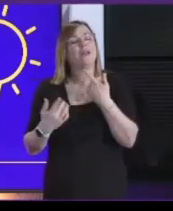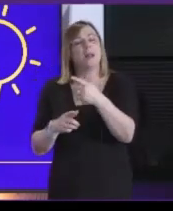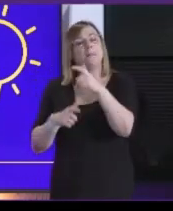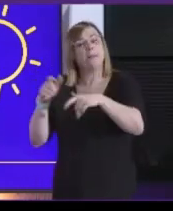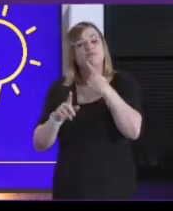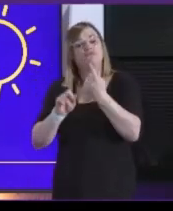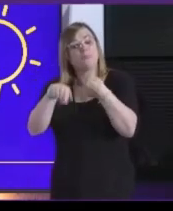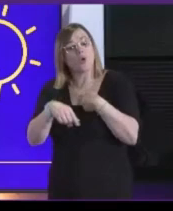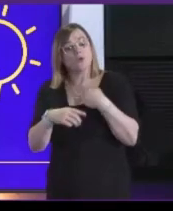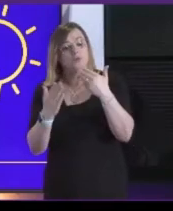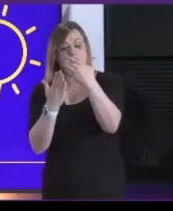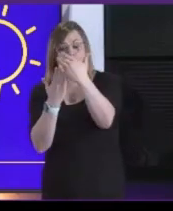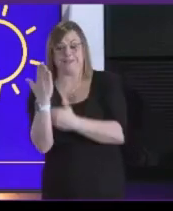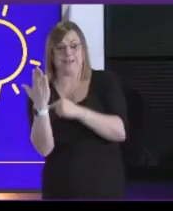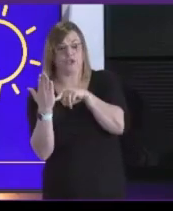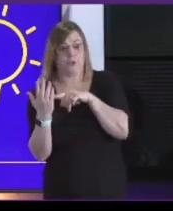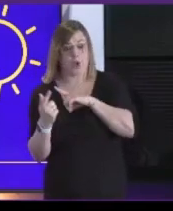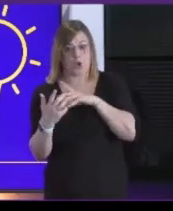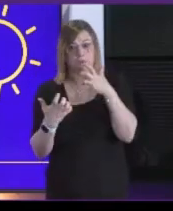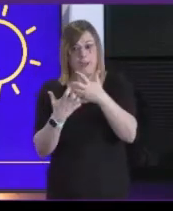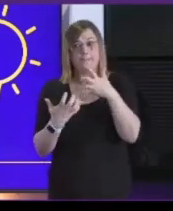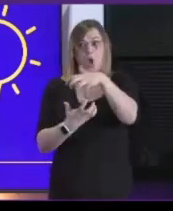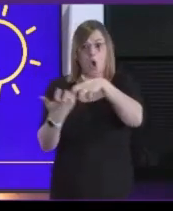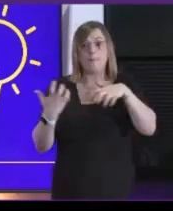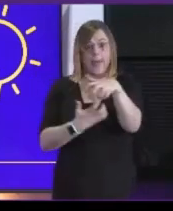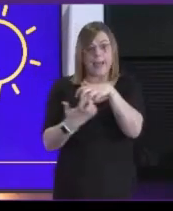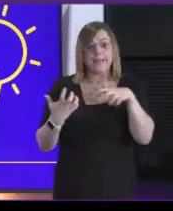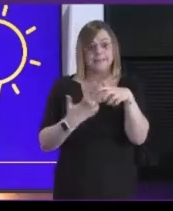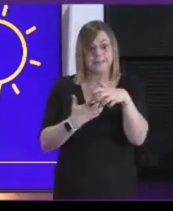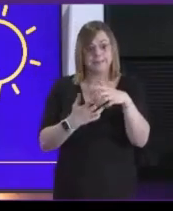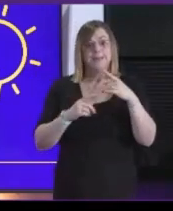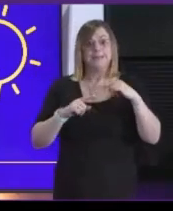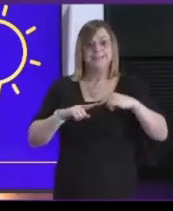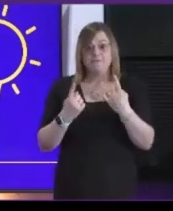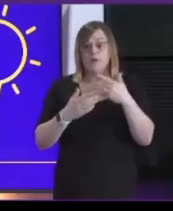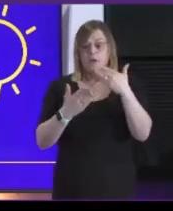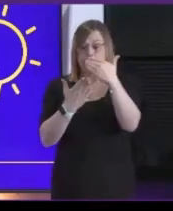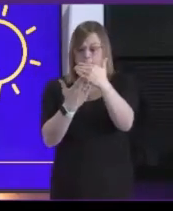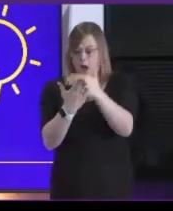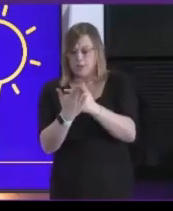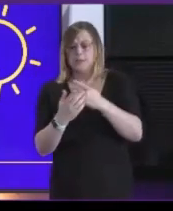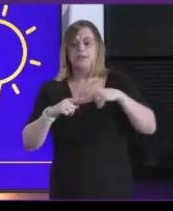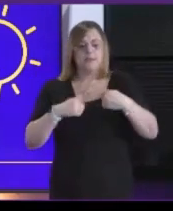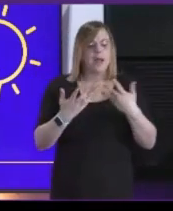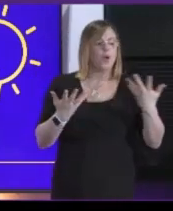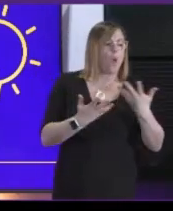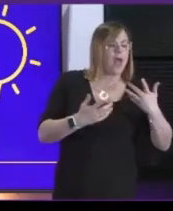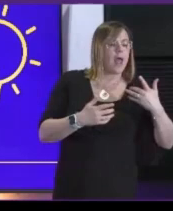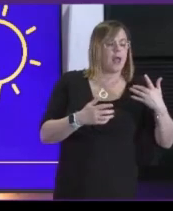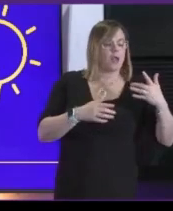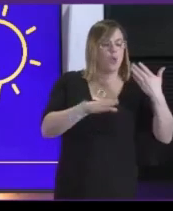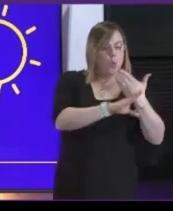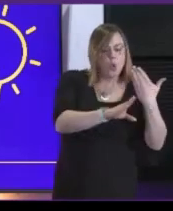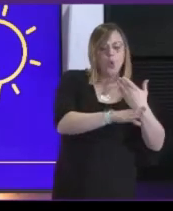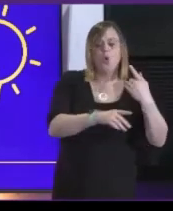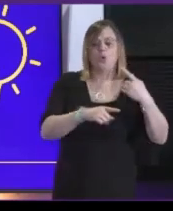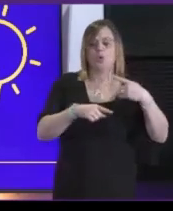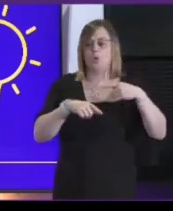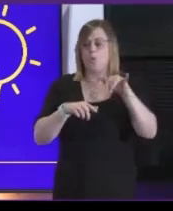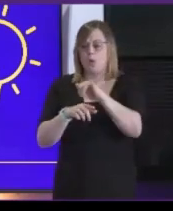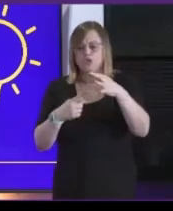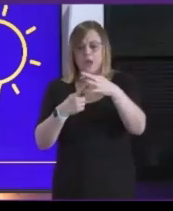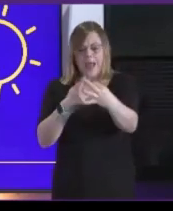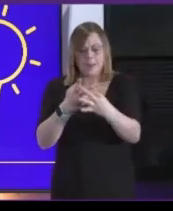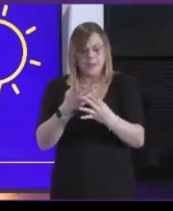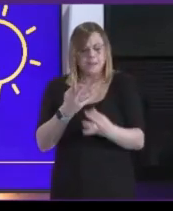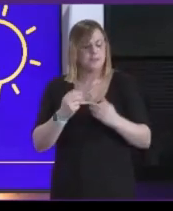Because it is complicated, and there are different parts to it, and depending on where you're operating and which elements of your